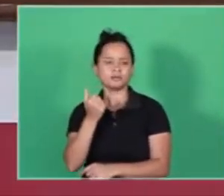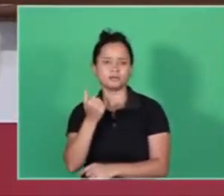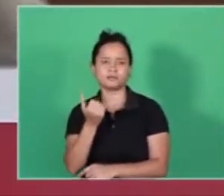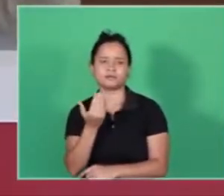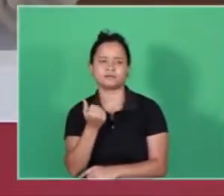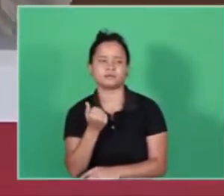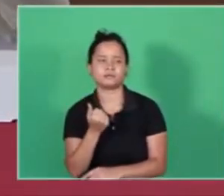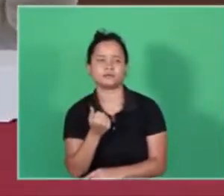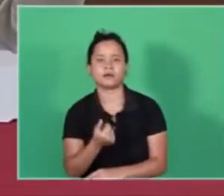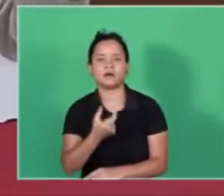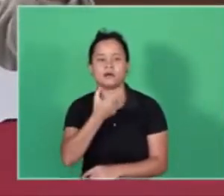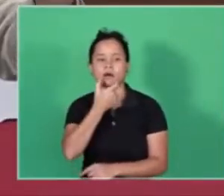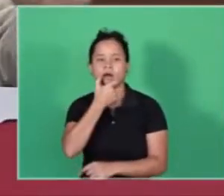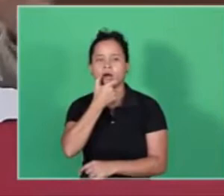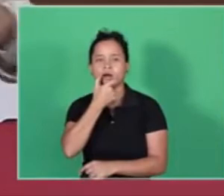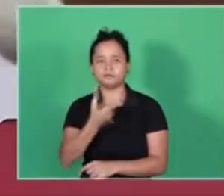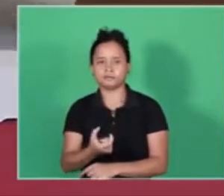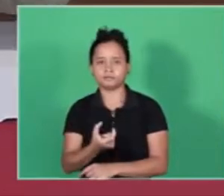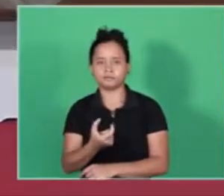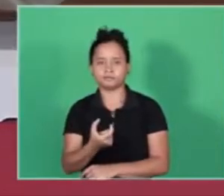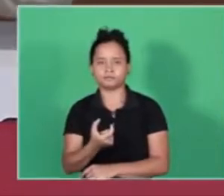transubstantiation. You take it.